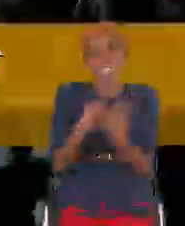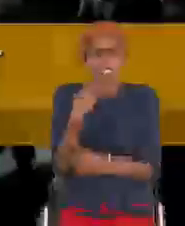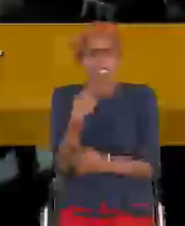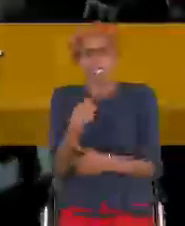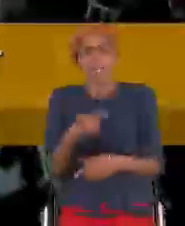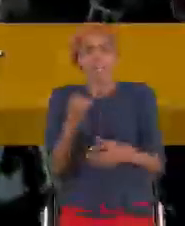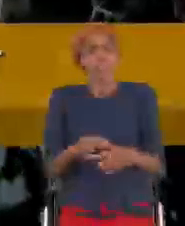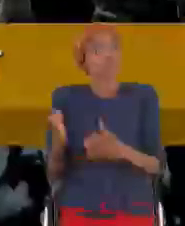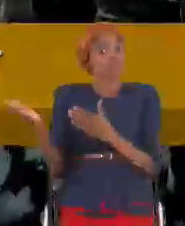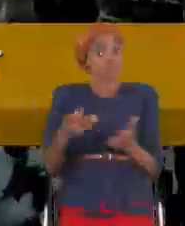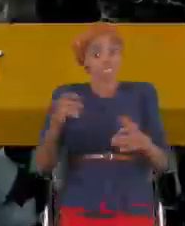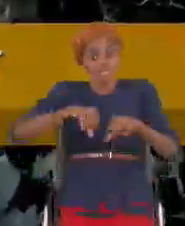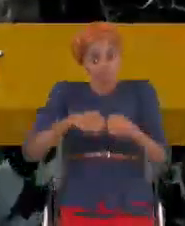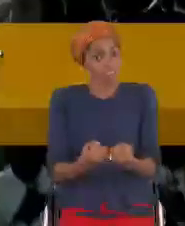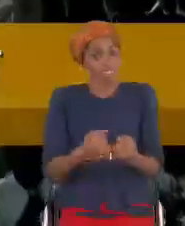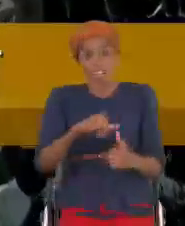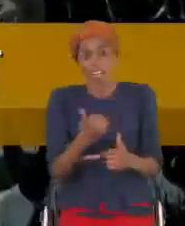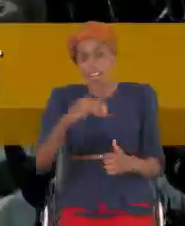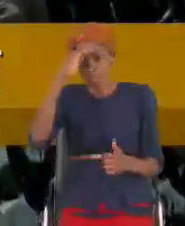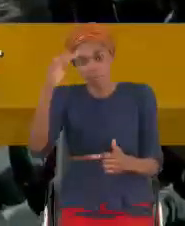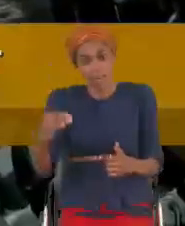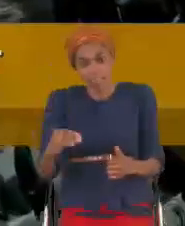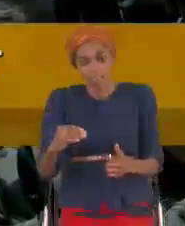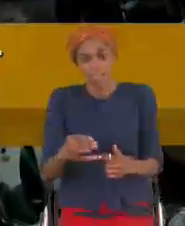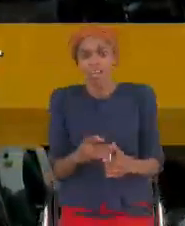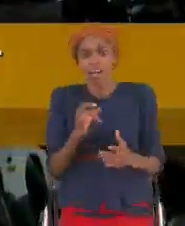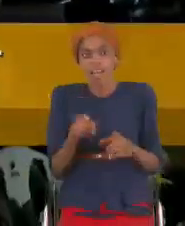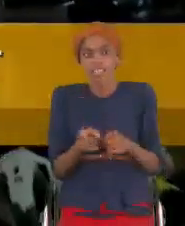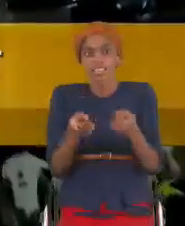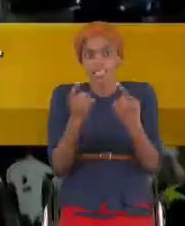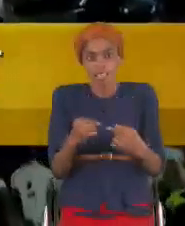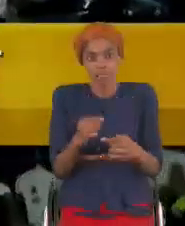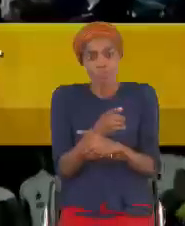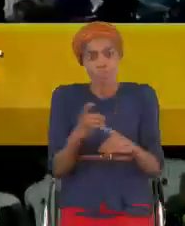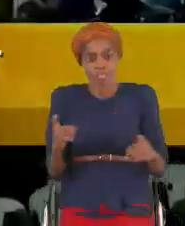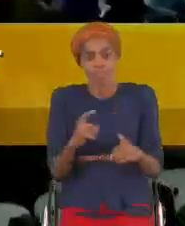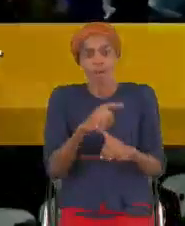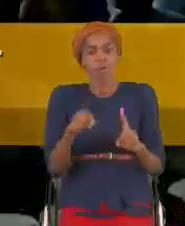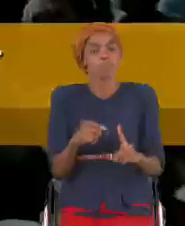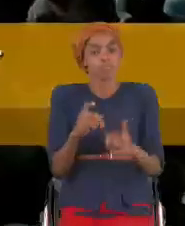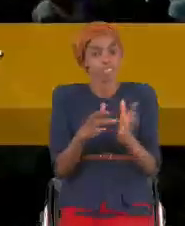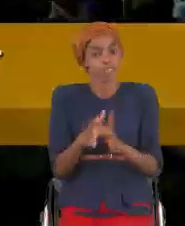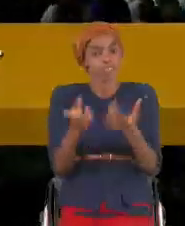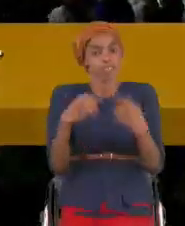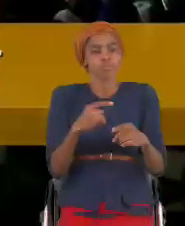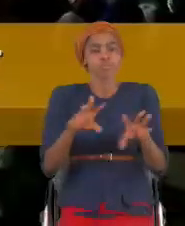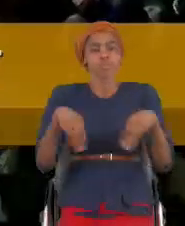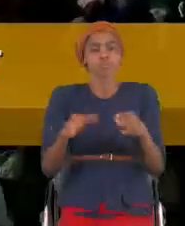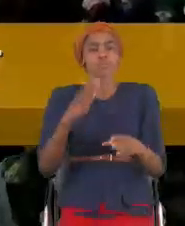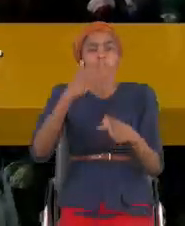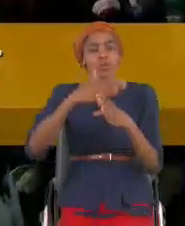any woman. And he says he comes to deliver. And he comes to give us total